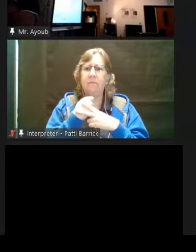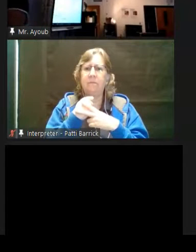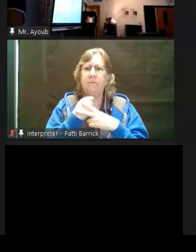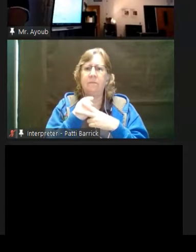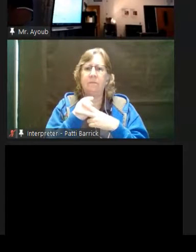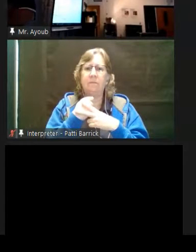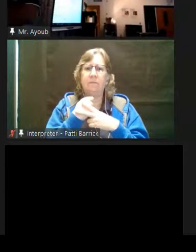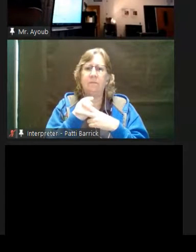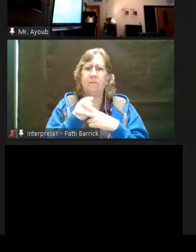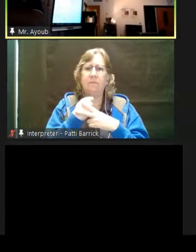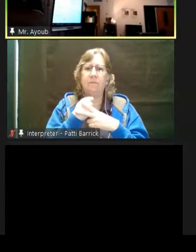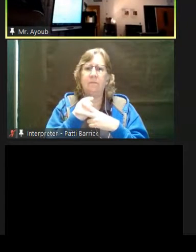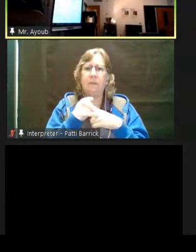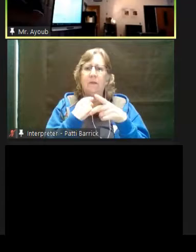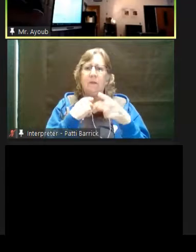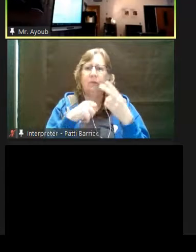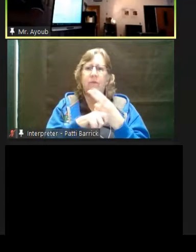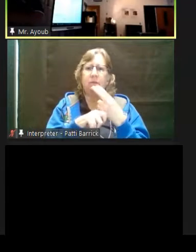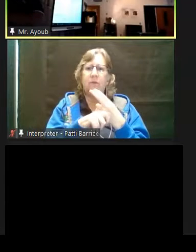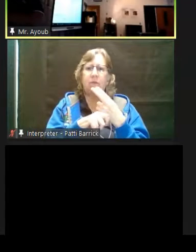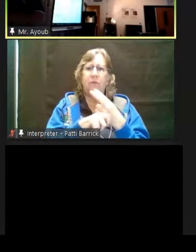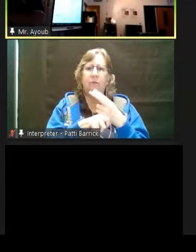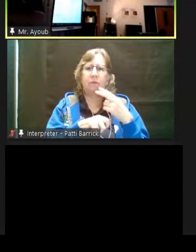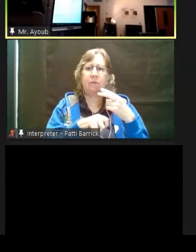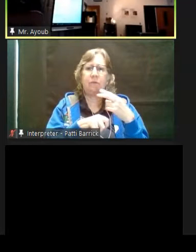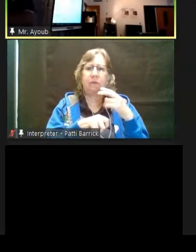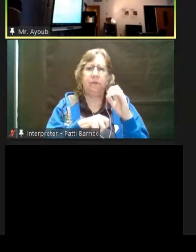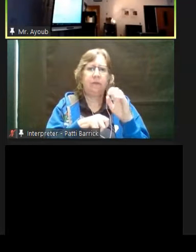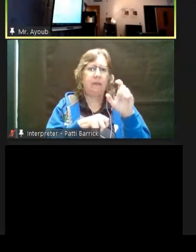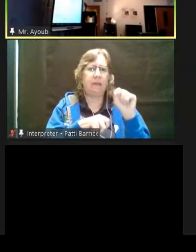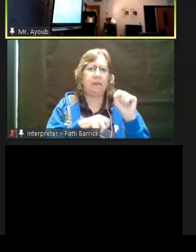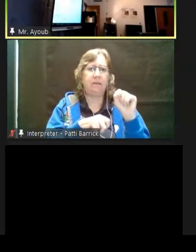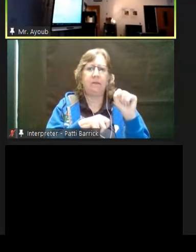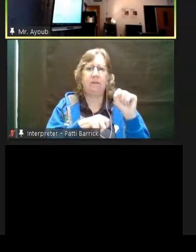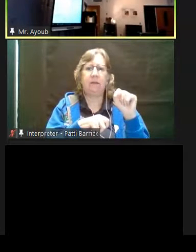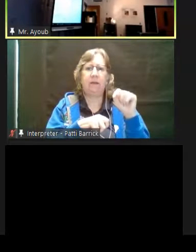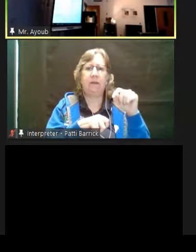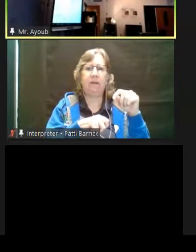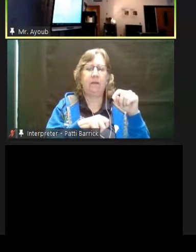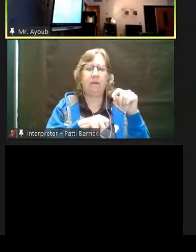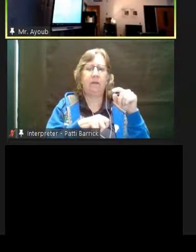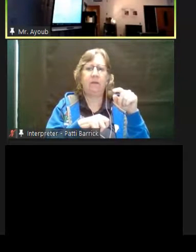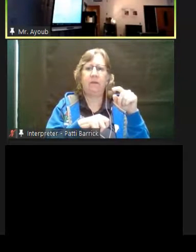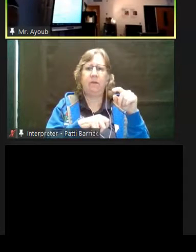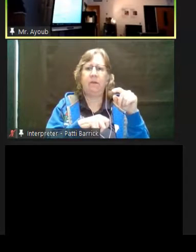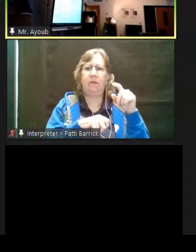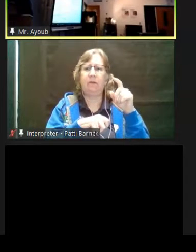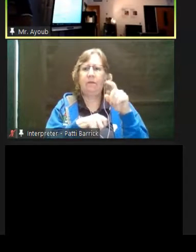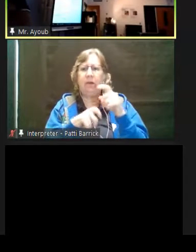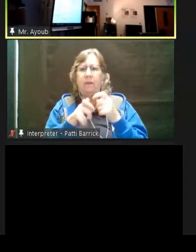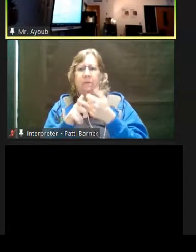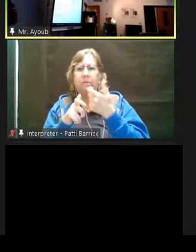Once I saved it, it Right, so there you go. And So when you guys hit the save, you want to say use HTML, you want to remove the